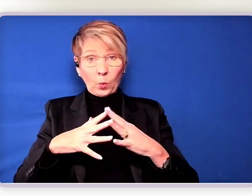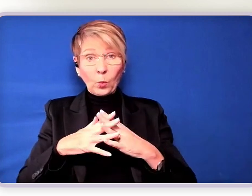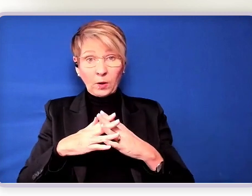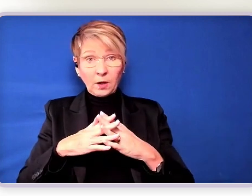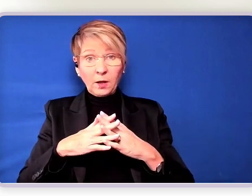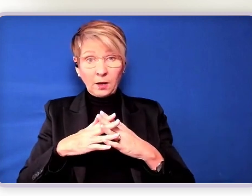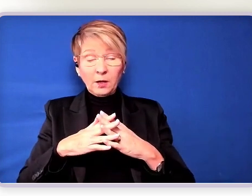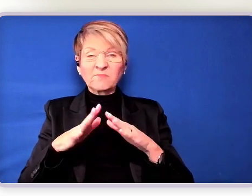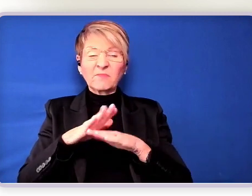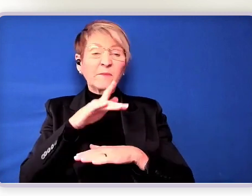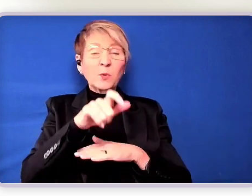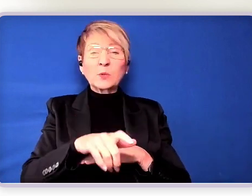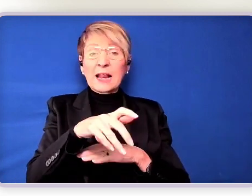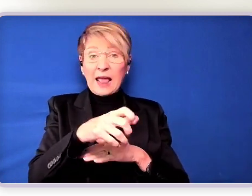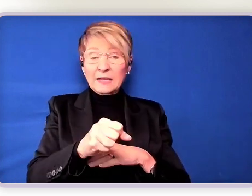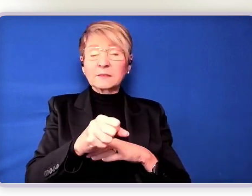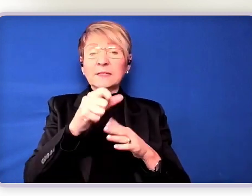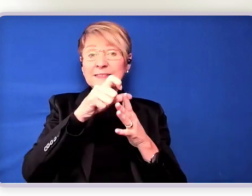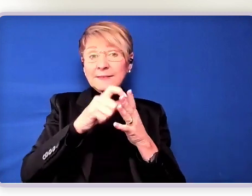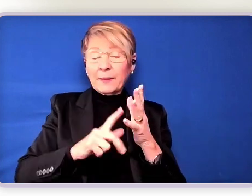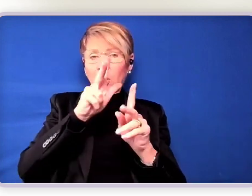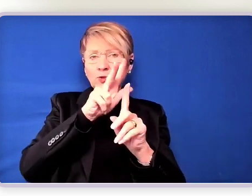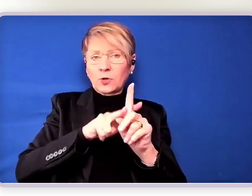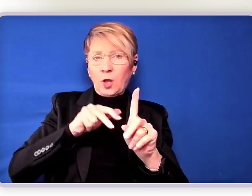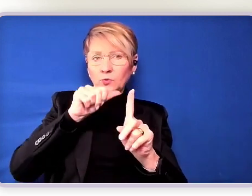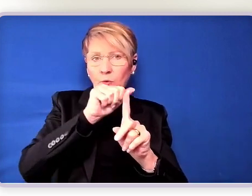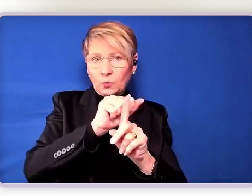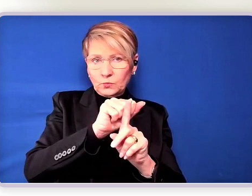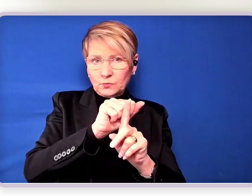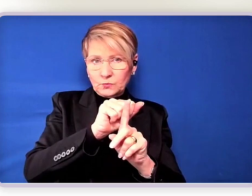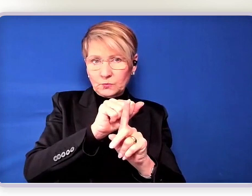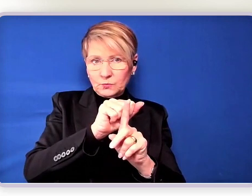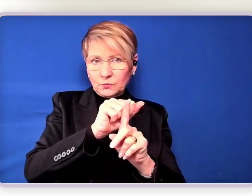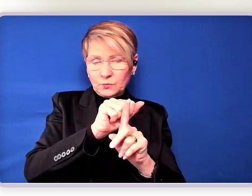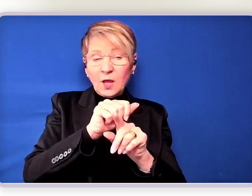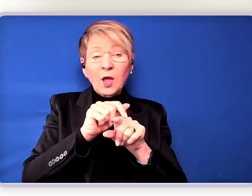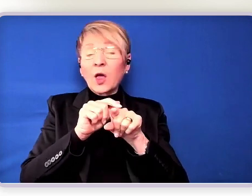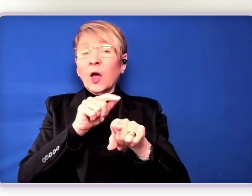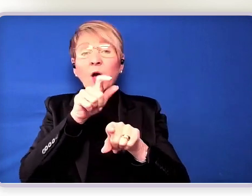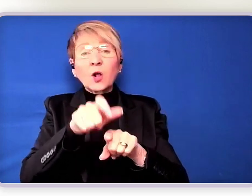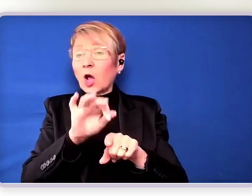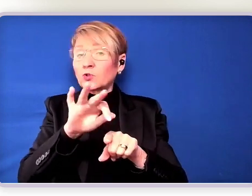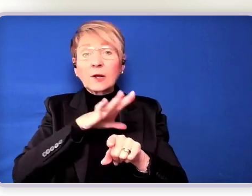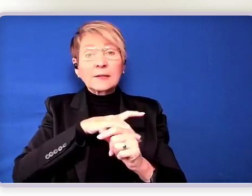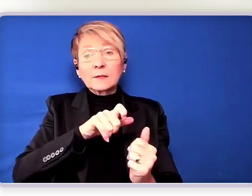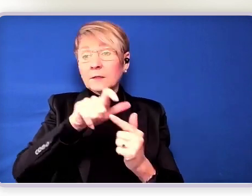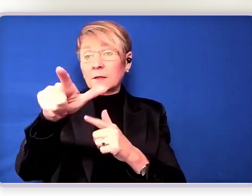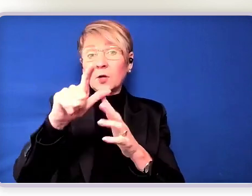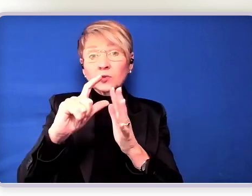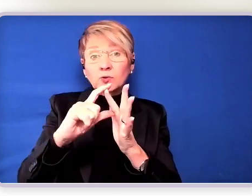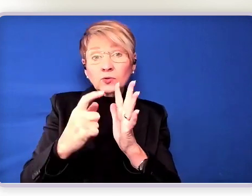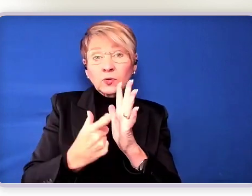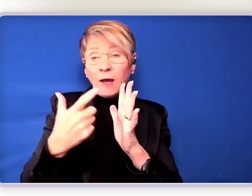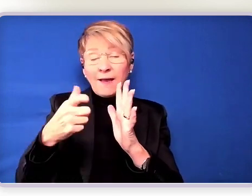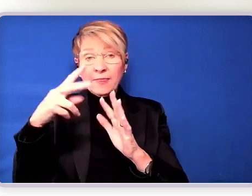disability. Your client doesn't have to have a diagnosis from a doctor, but as